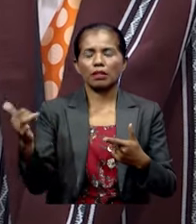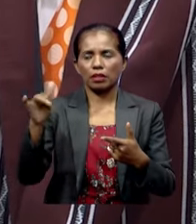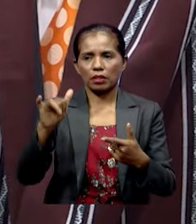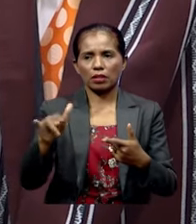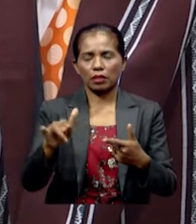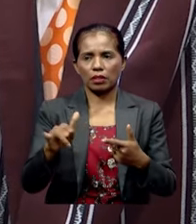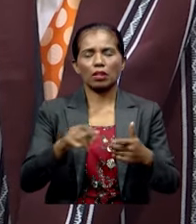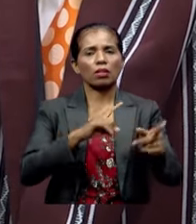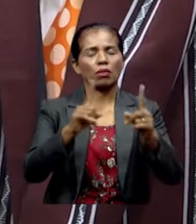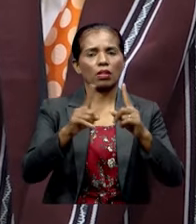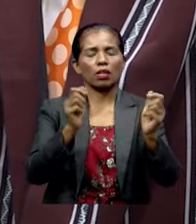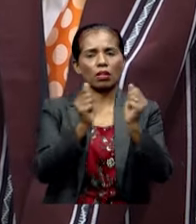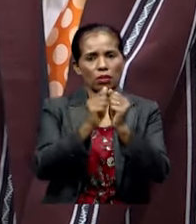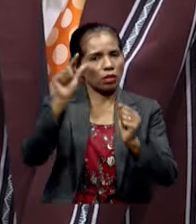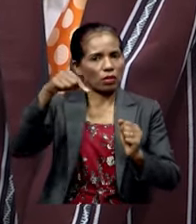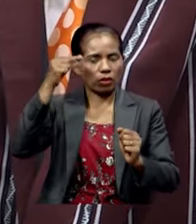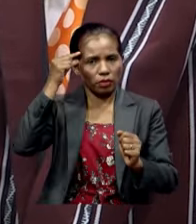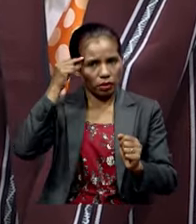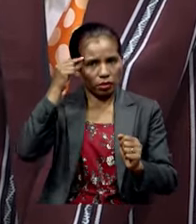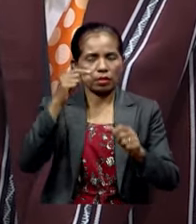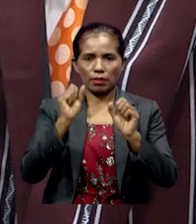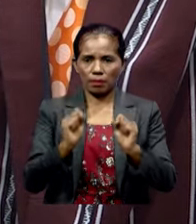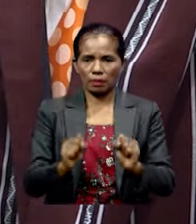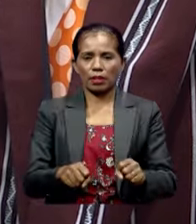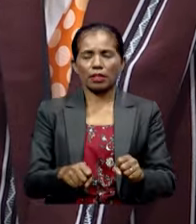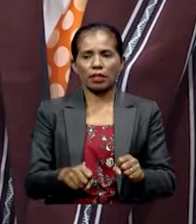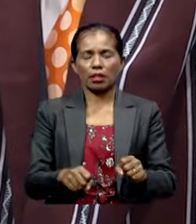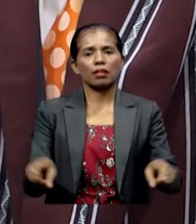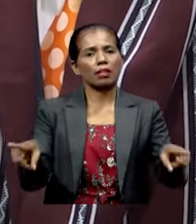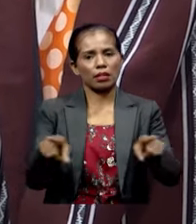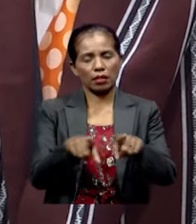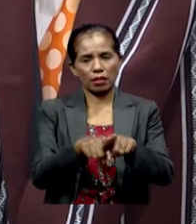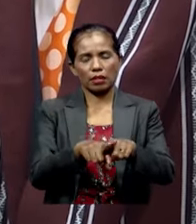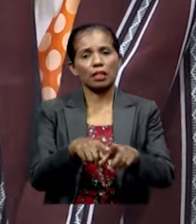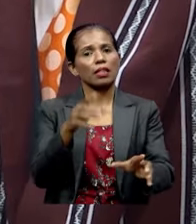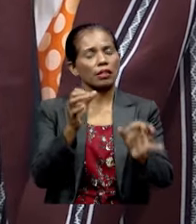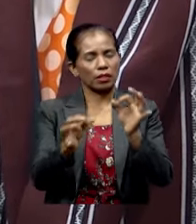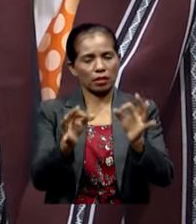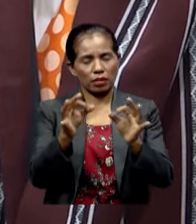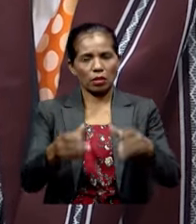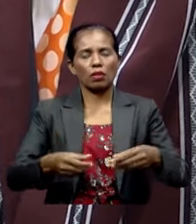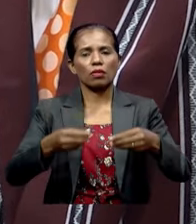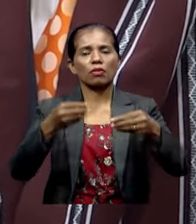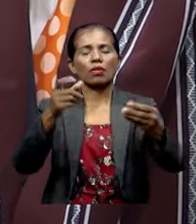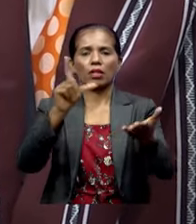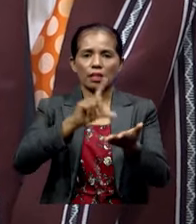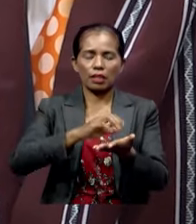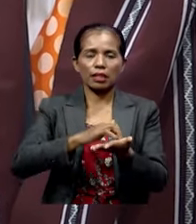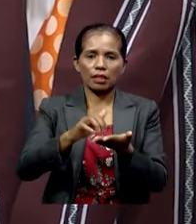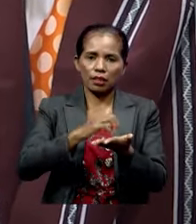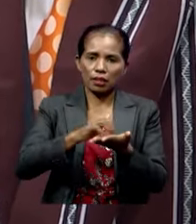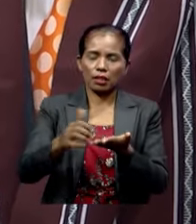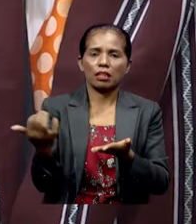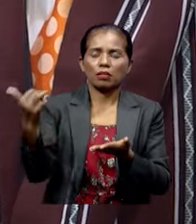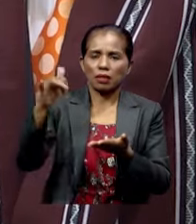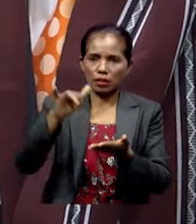kulio governo para nessa de Ankarik, for licença para Sira,